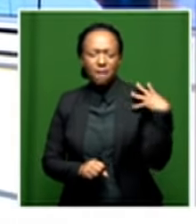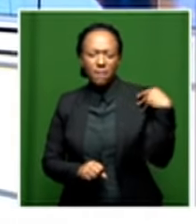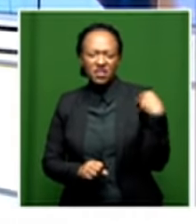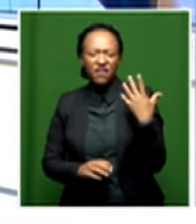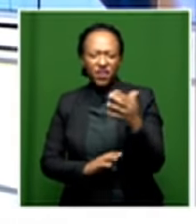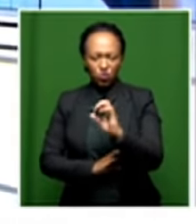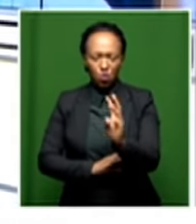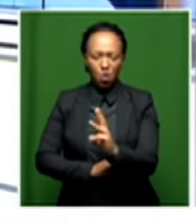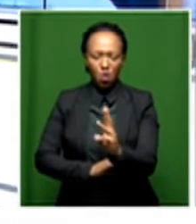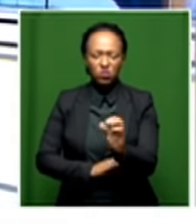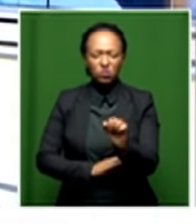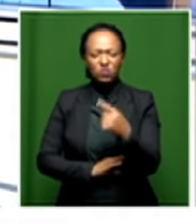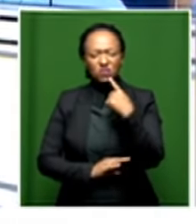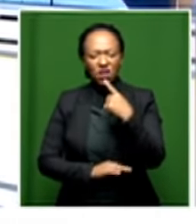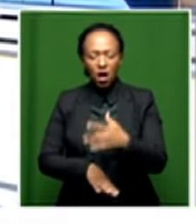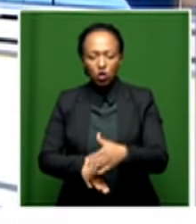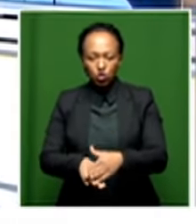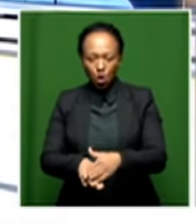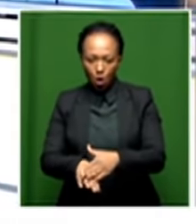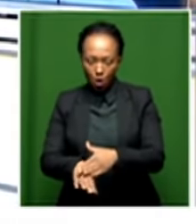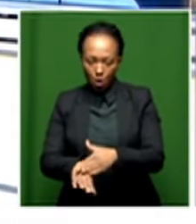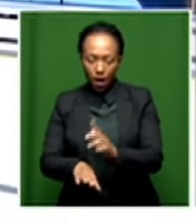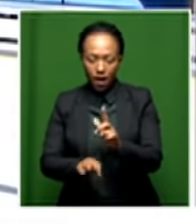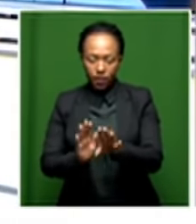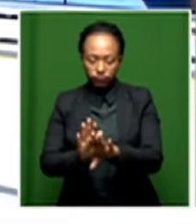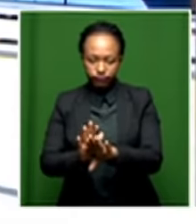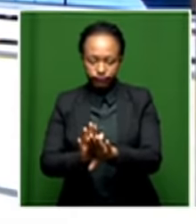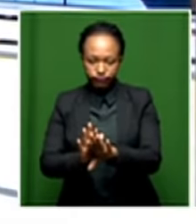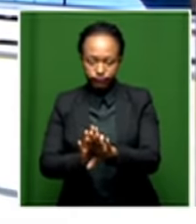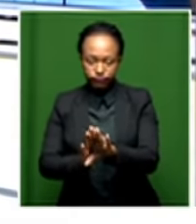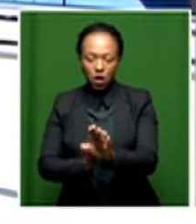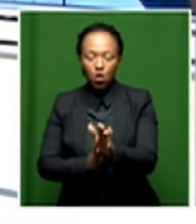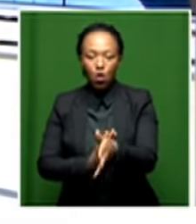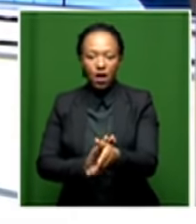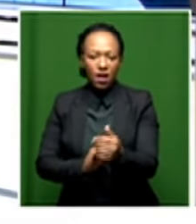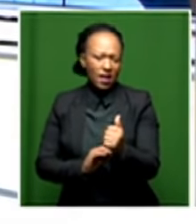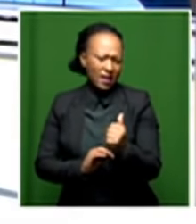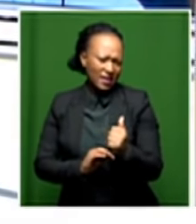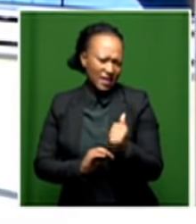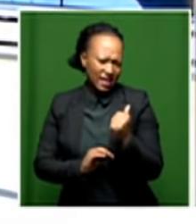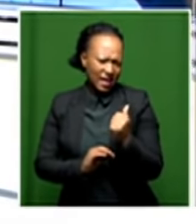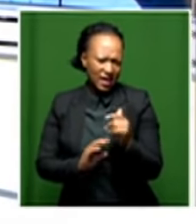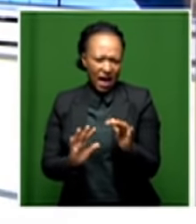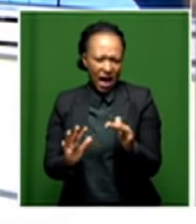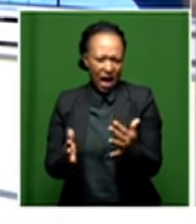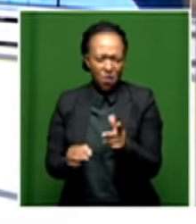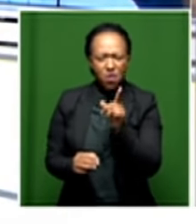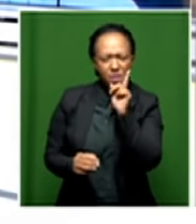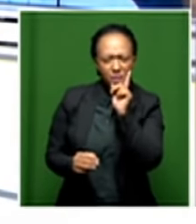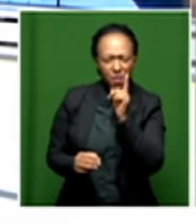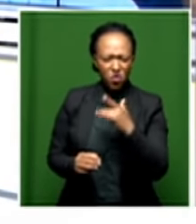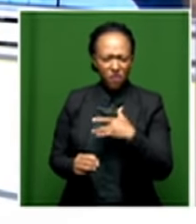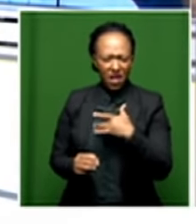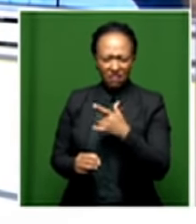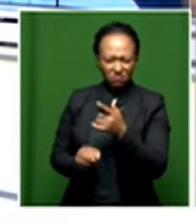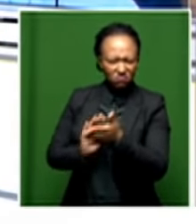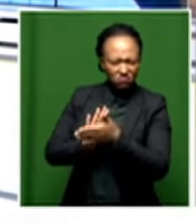very, very slowly and then gain momentum as we get more sites. But let's have a look at yesterday. How is your analysis? How do you feel it